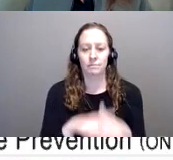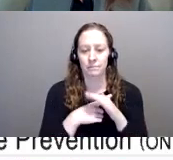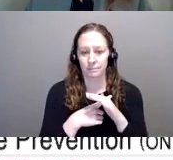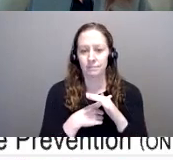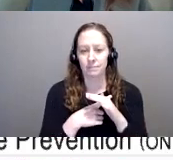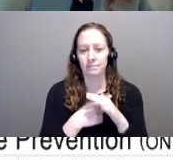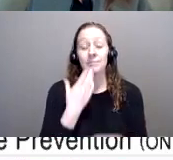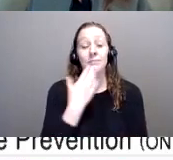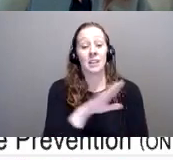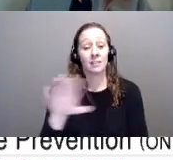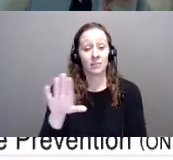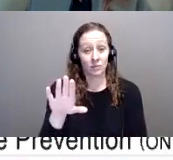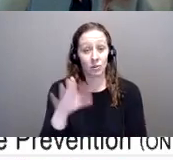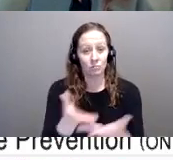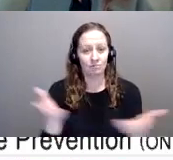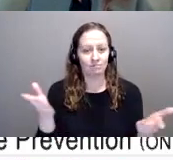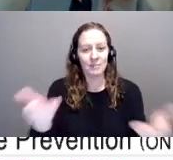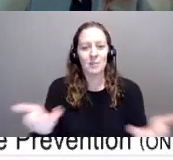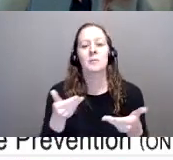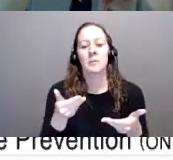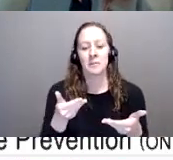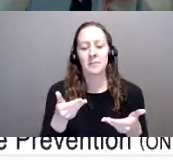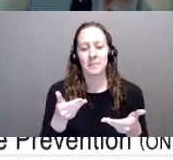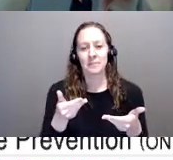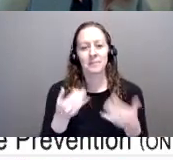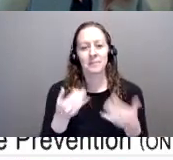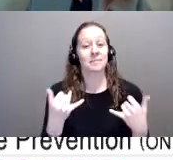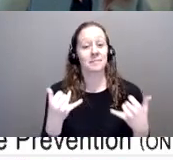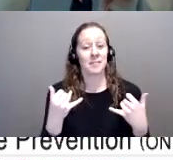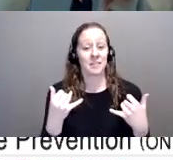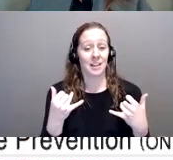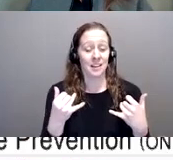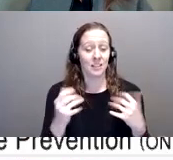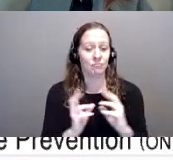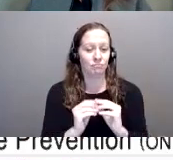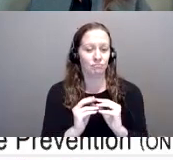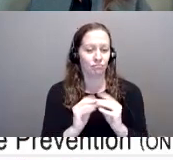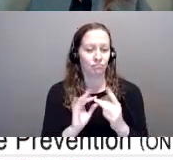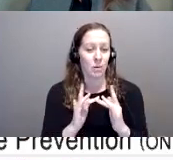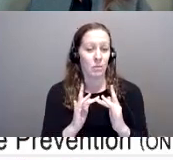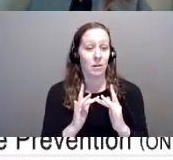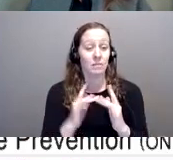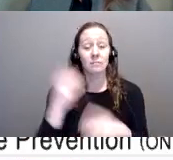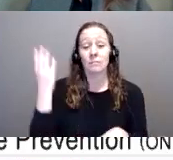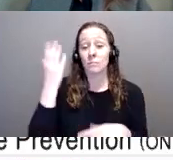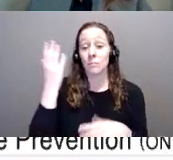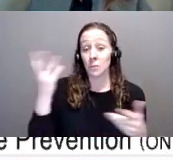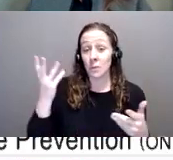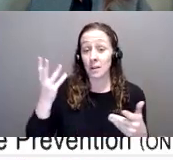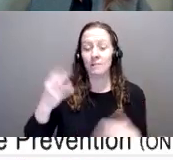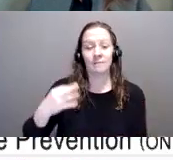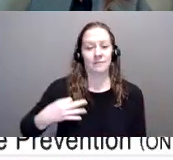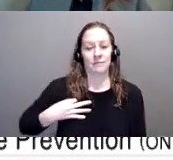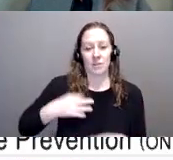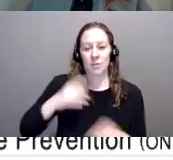Good afternoon, everyone, and welcome to today's webinar. It's the presentation of our Volunteer